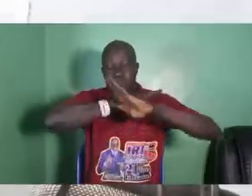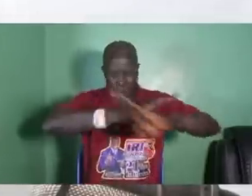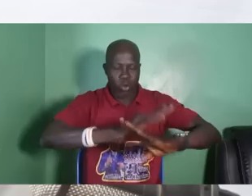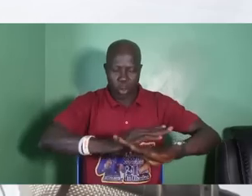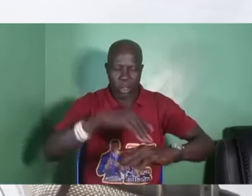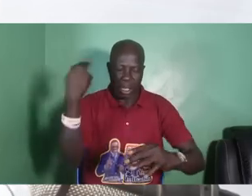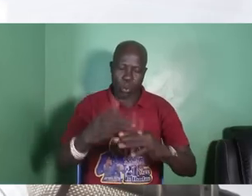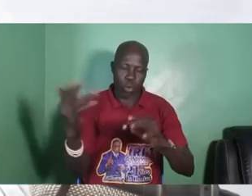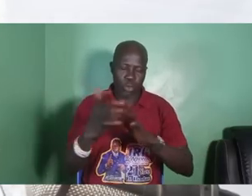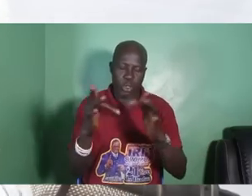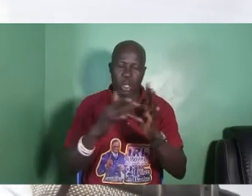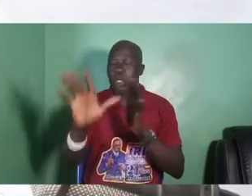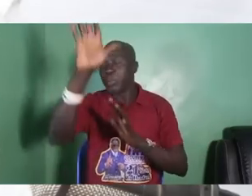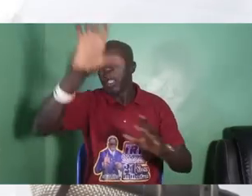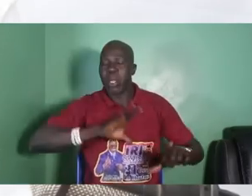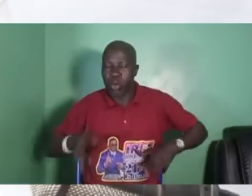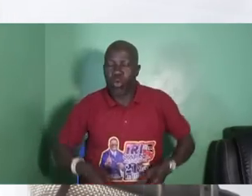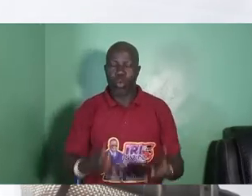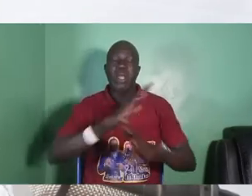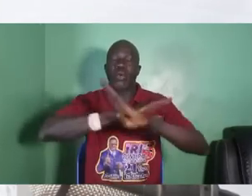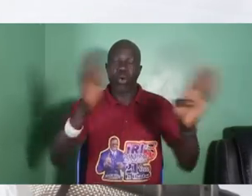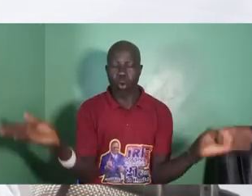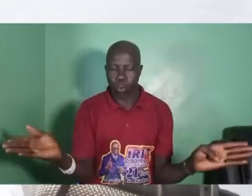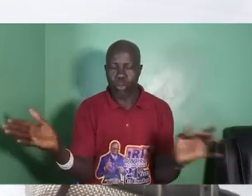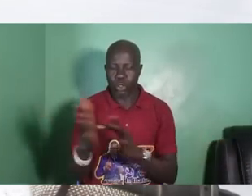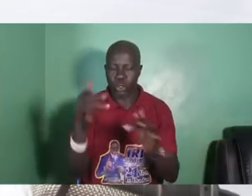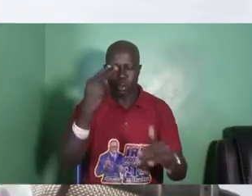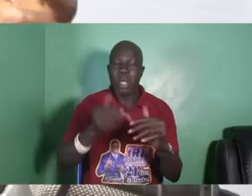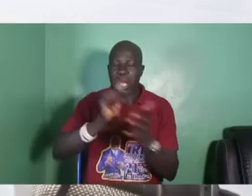No, call Jesus. In the name of Jesus. Amen.